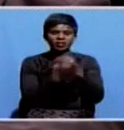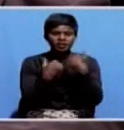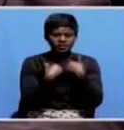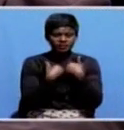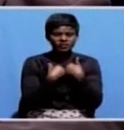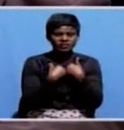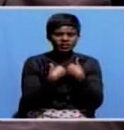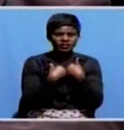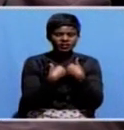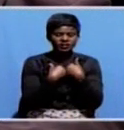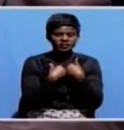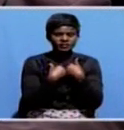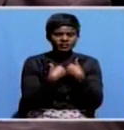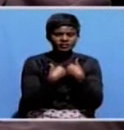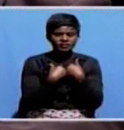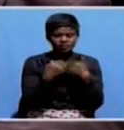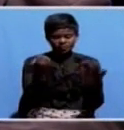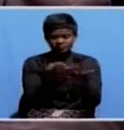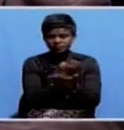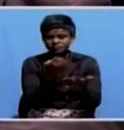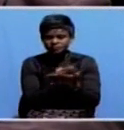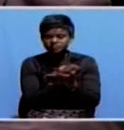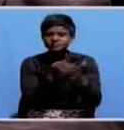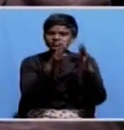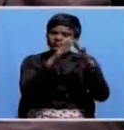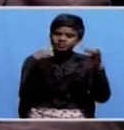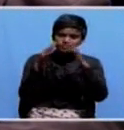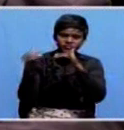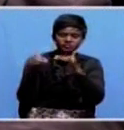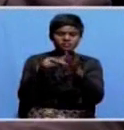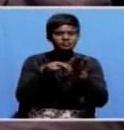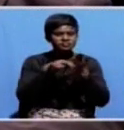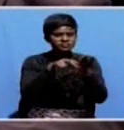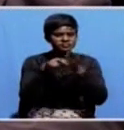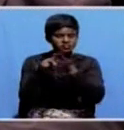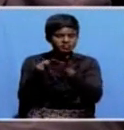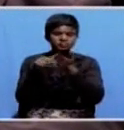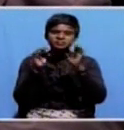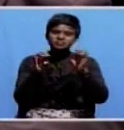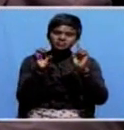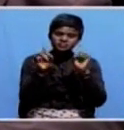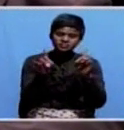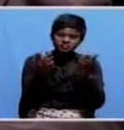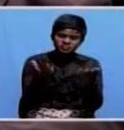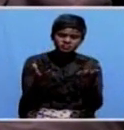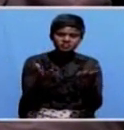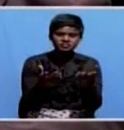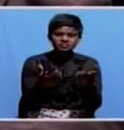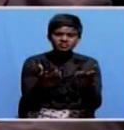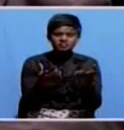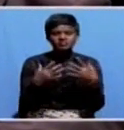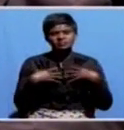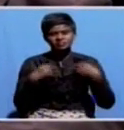many ways. Economically, housing, transport, education,